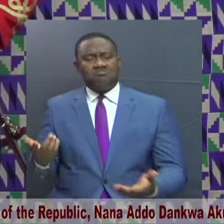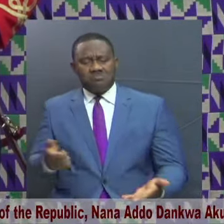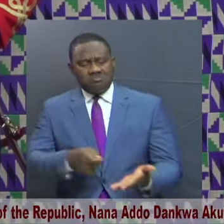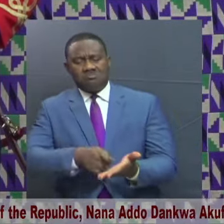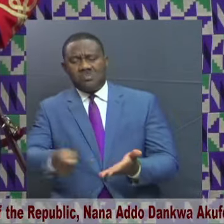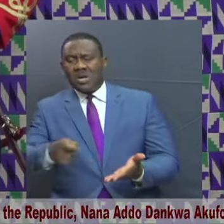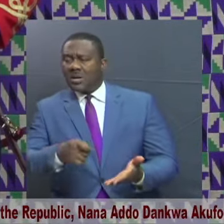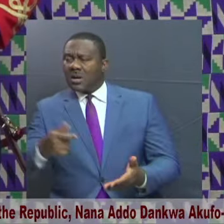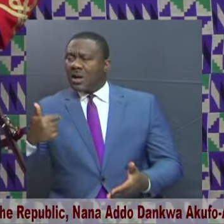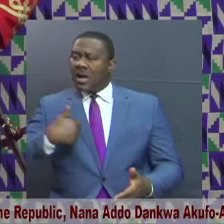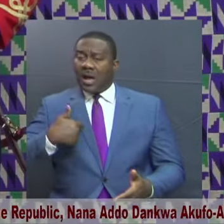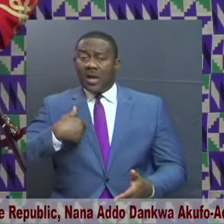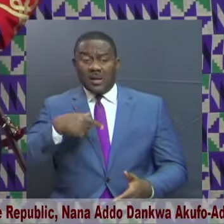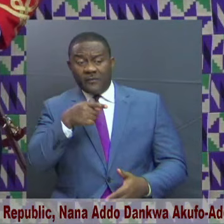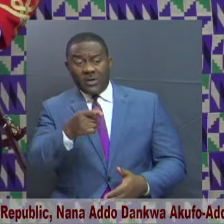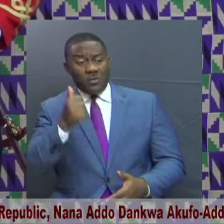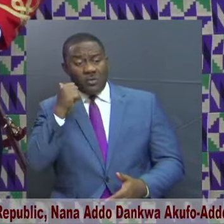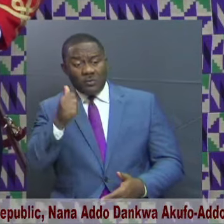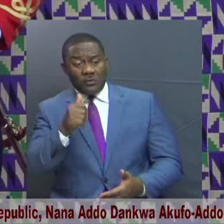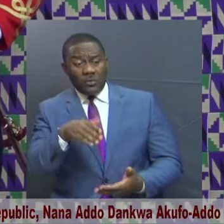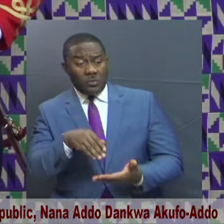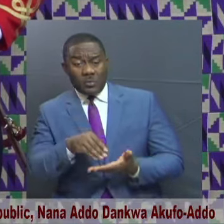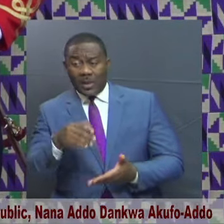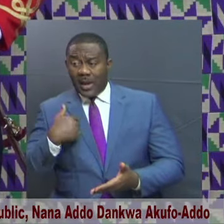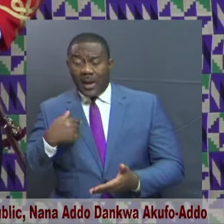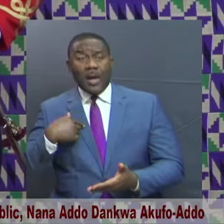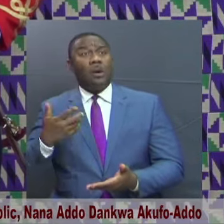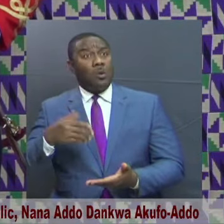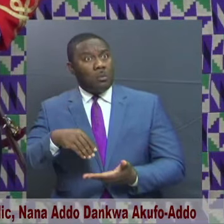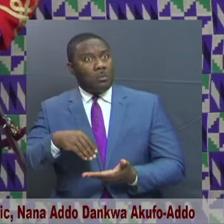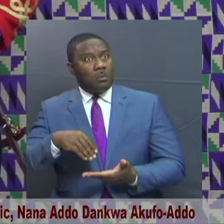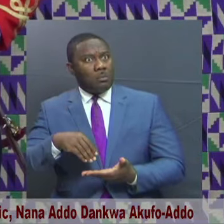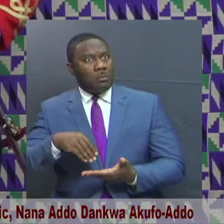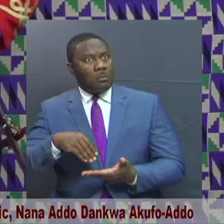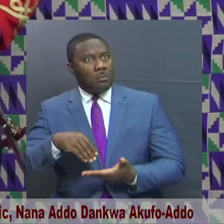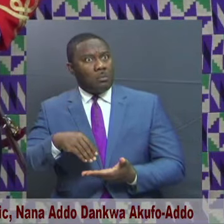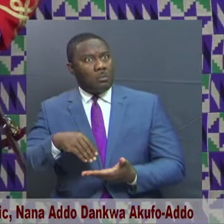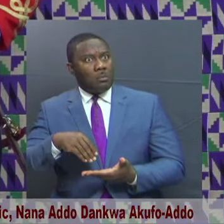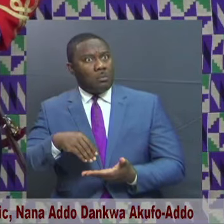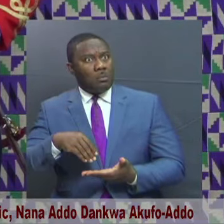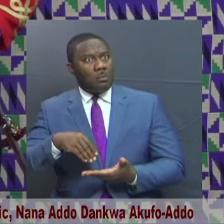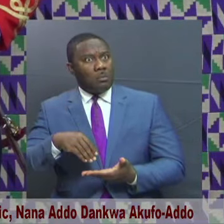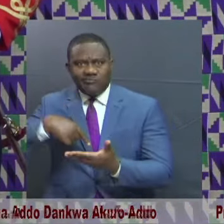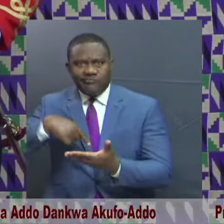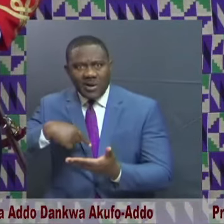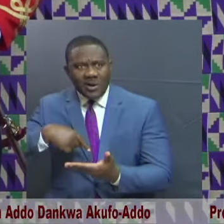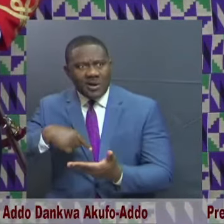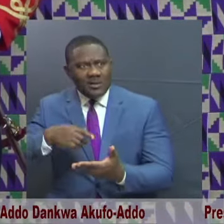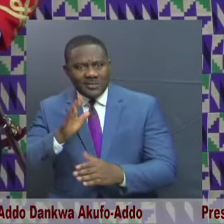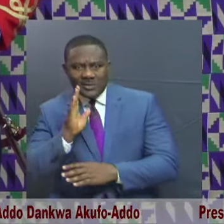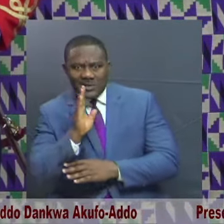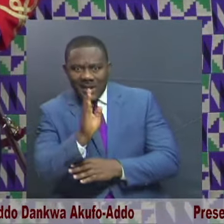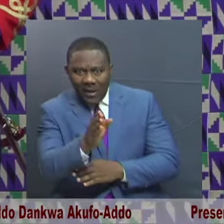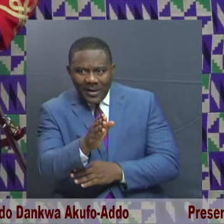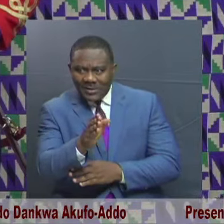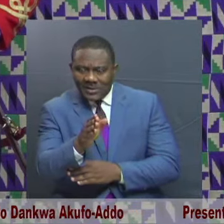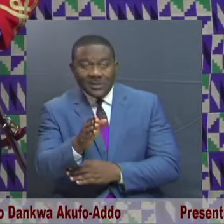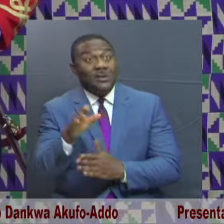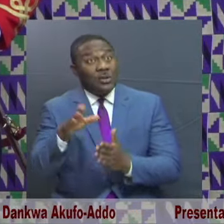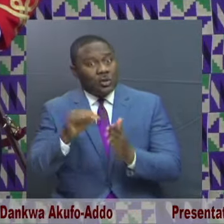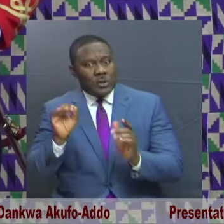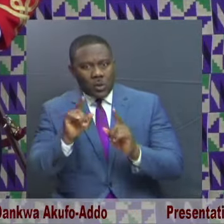from economic disadvantage backgrounds to pursue their educational aspirations without undue